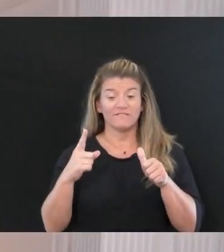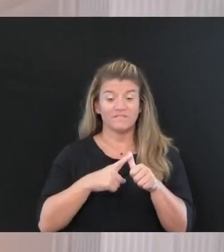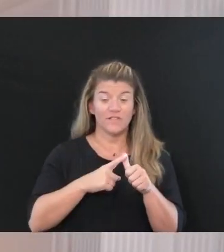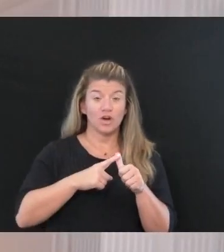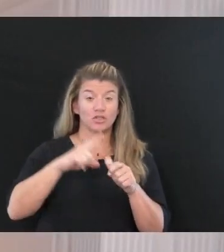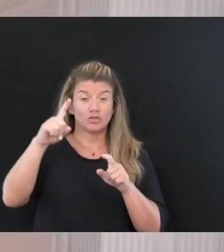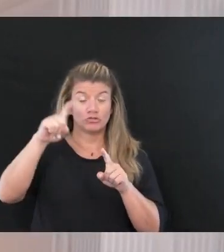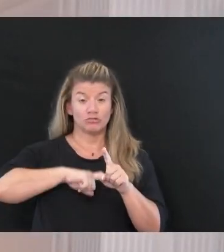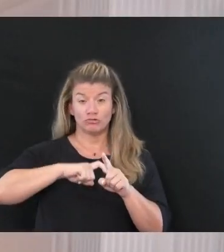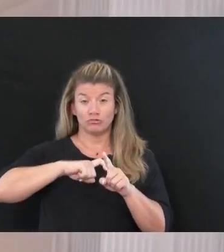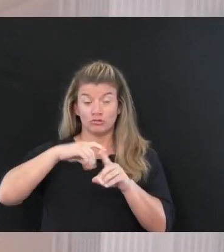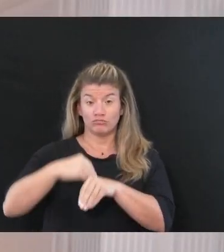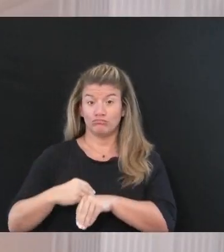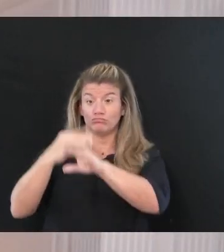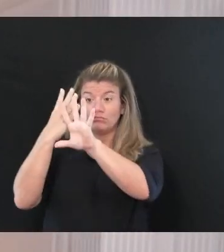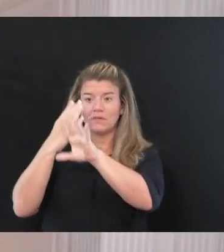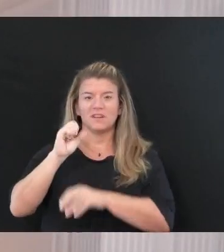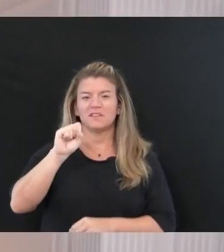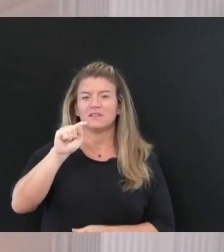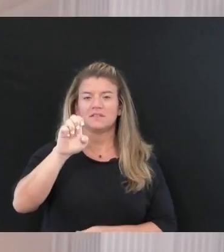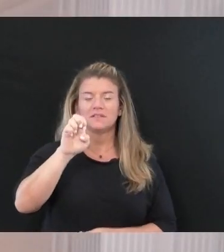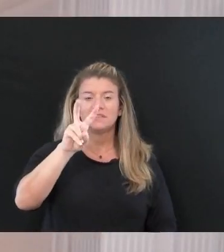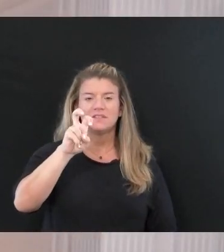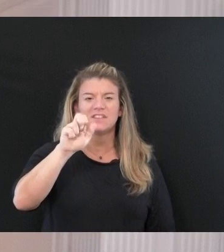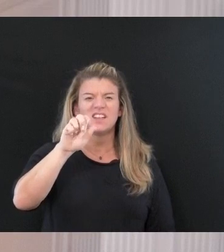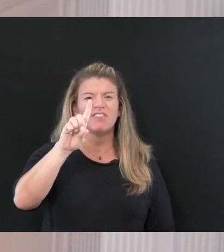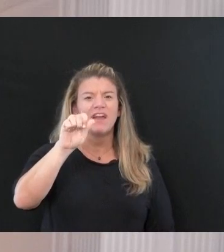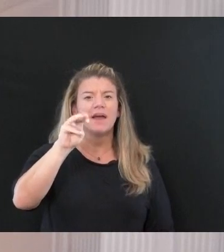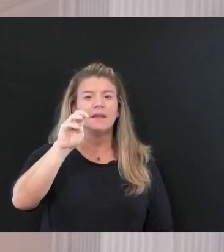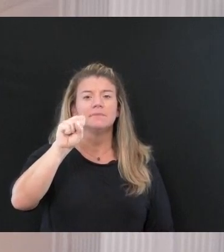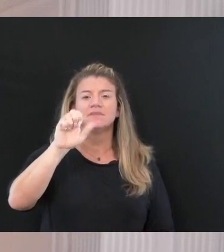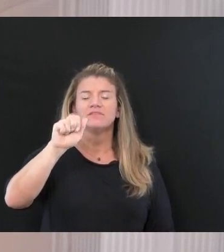Adams with Ogden Newspapers.